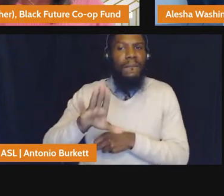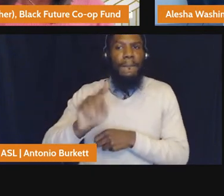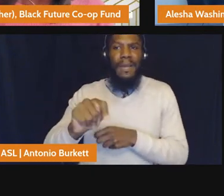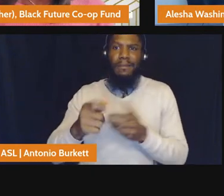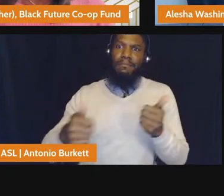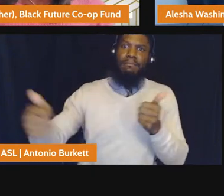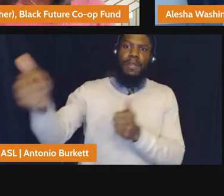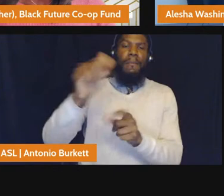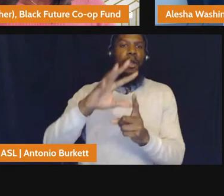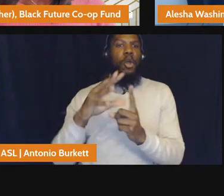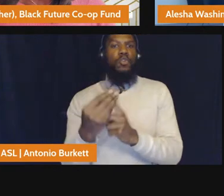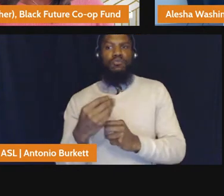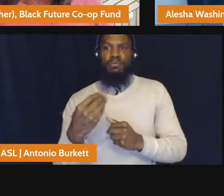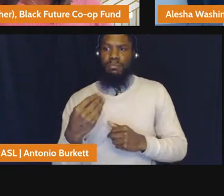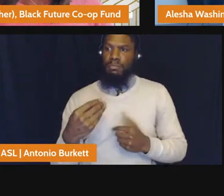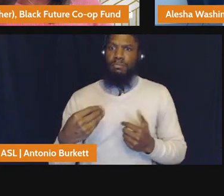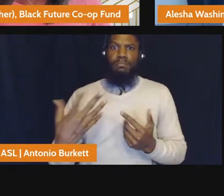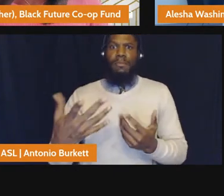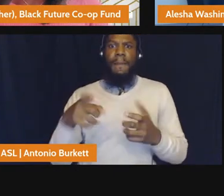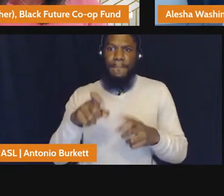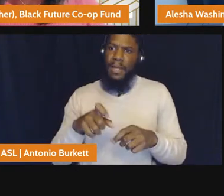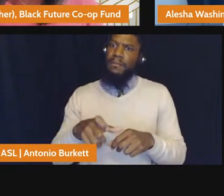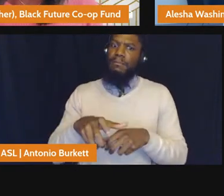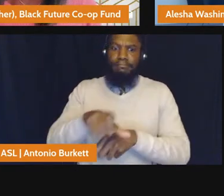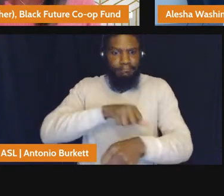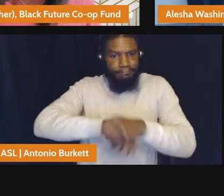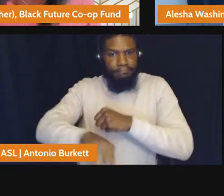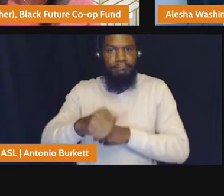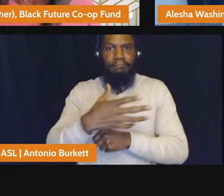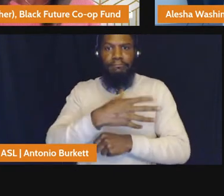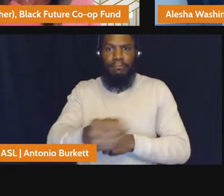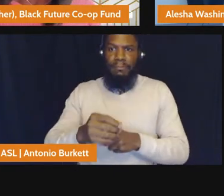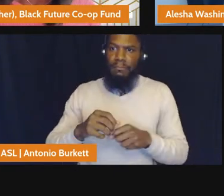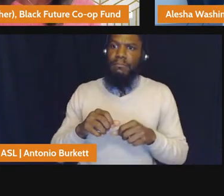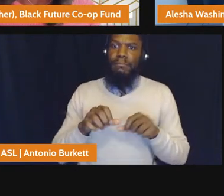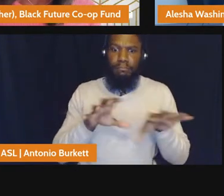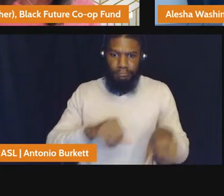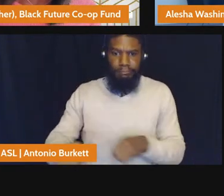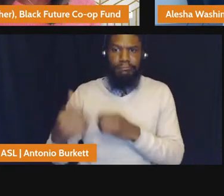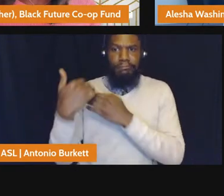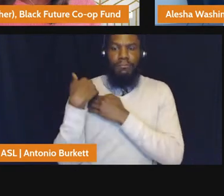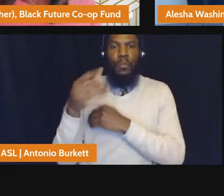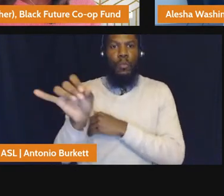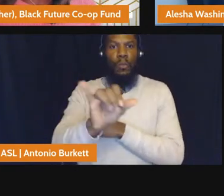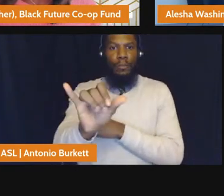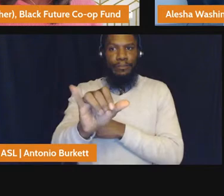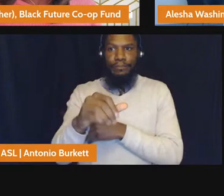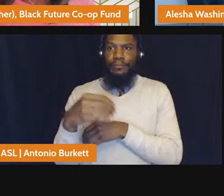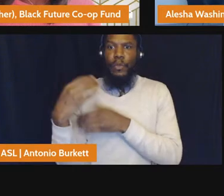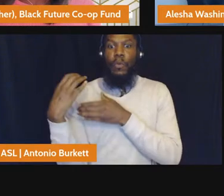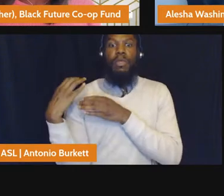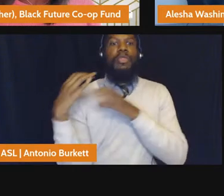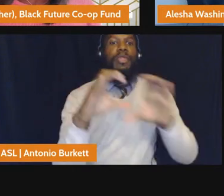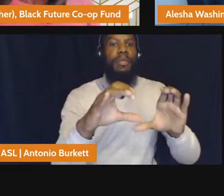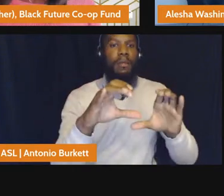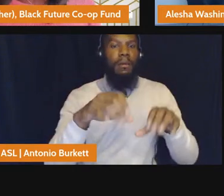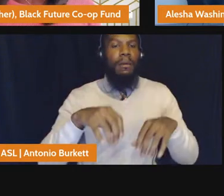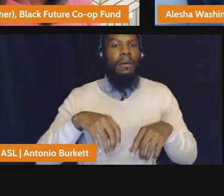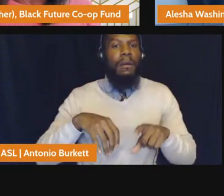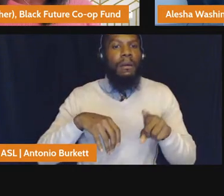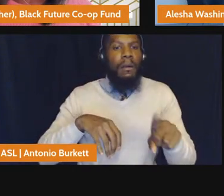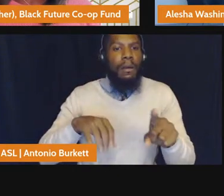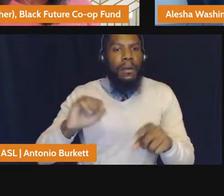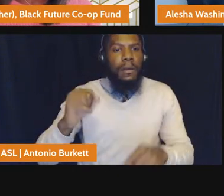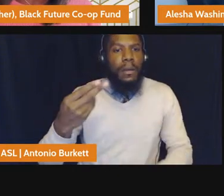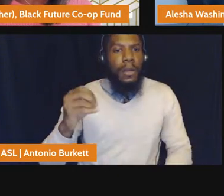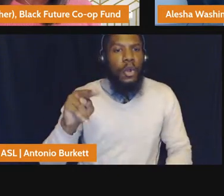role. Shona, you also came from a traditional white-led institution. What are some of the challenges you faced, and how